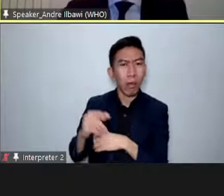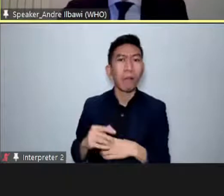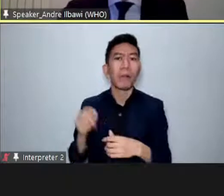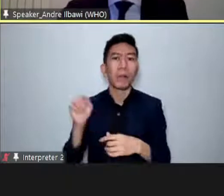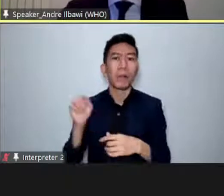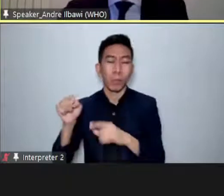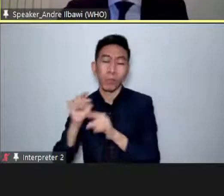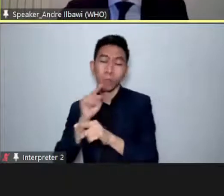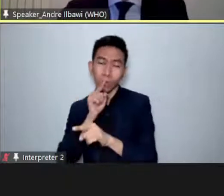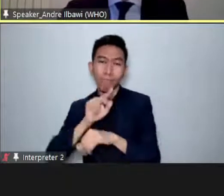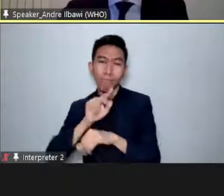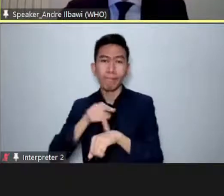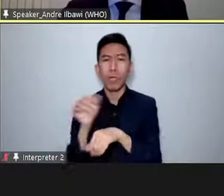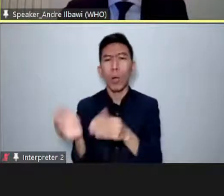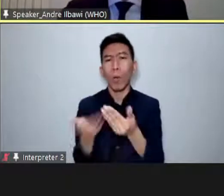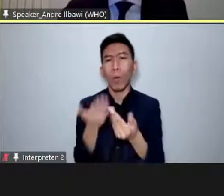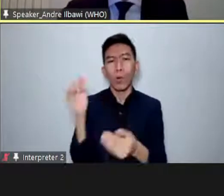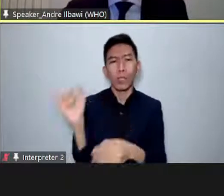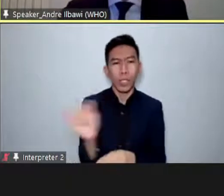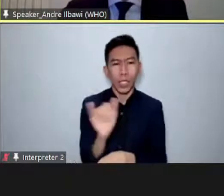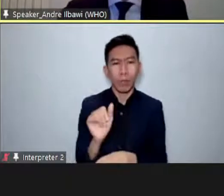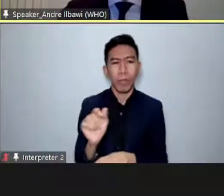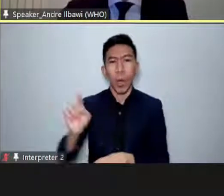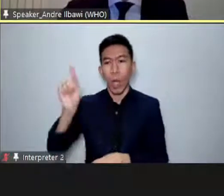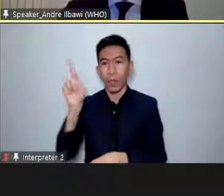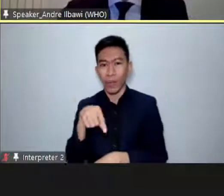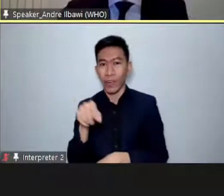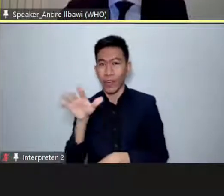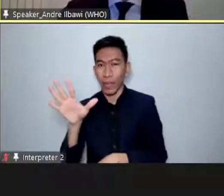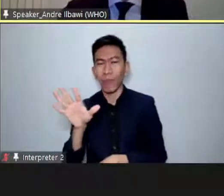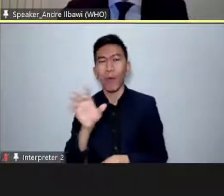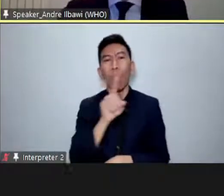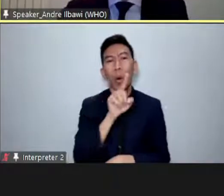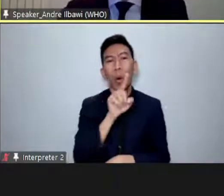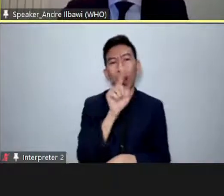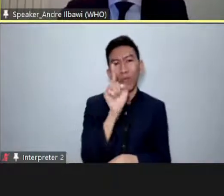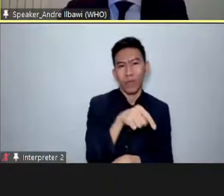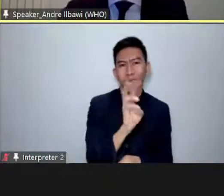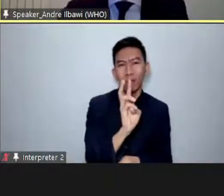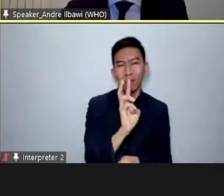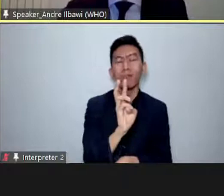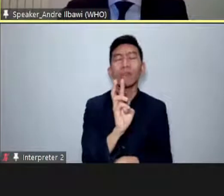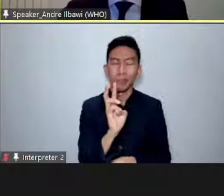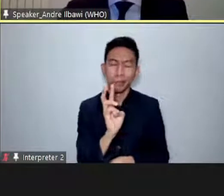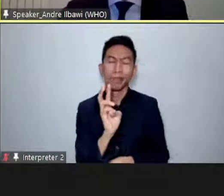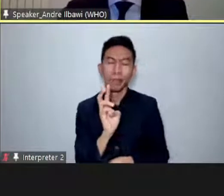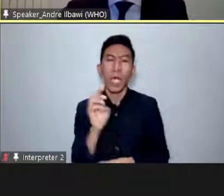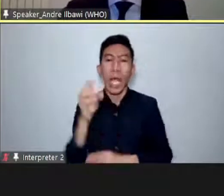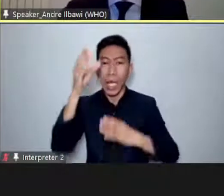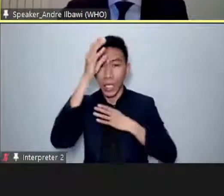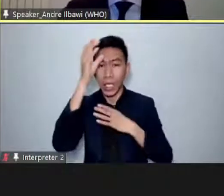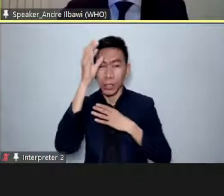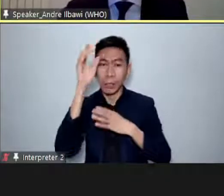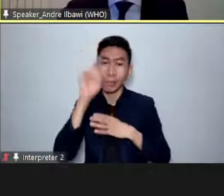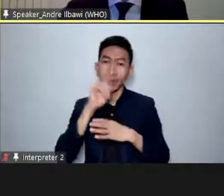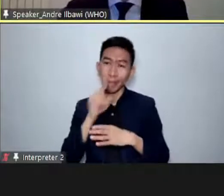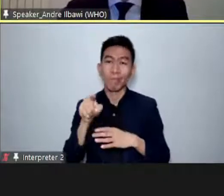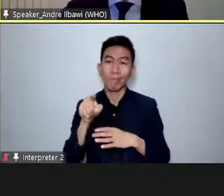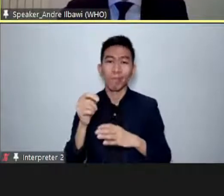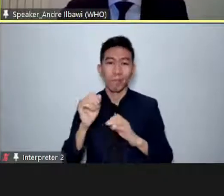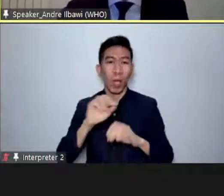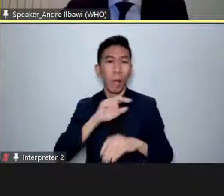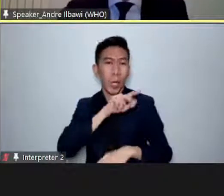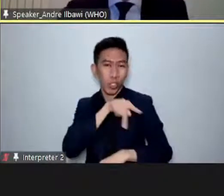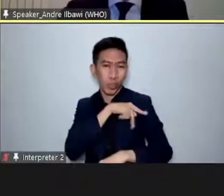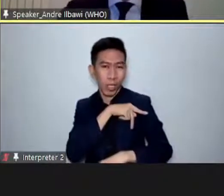different. It is 1 in 5 or 1 in 6. So again, cancer is a deeply personal disease because we know